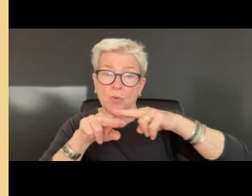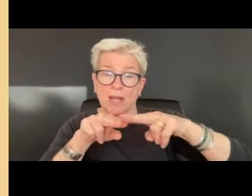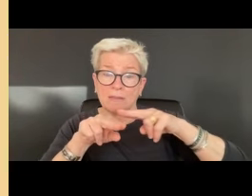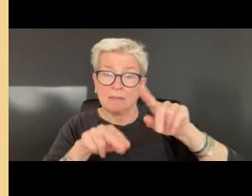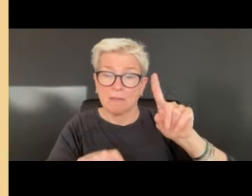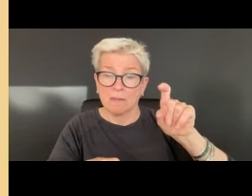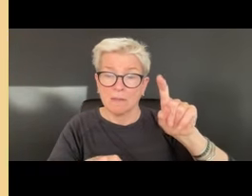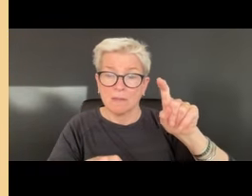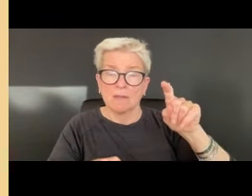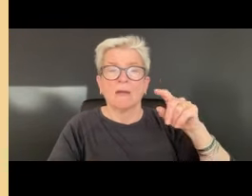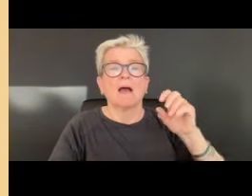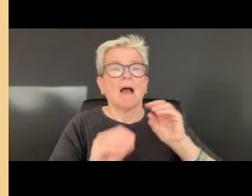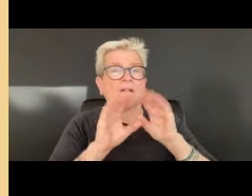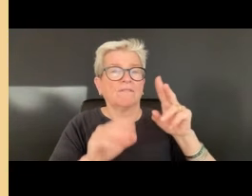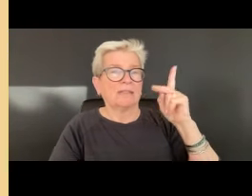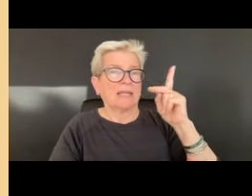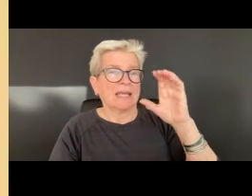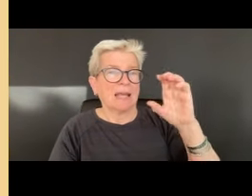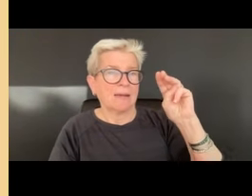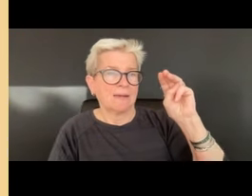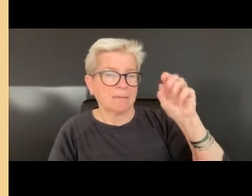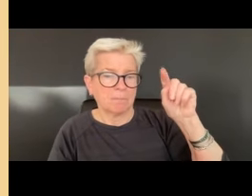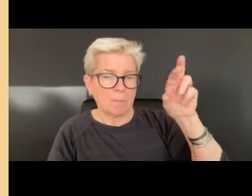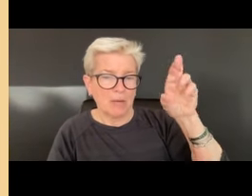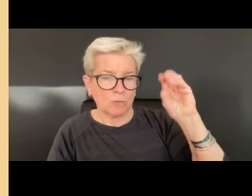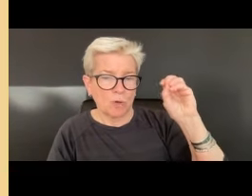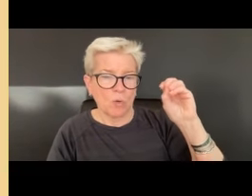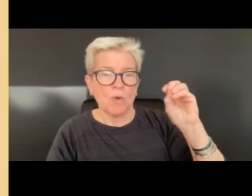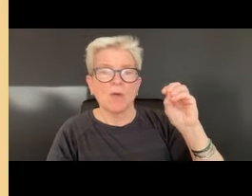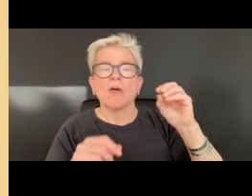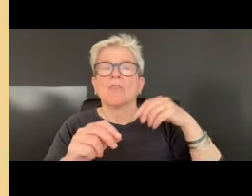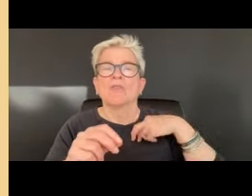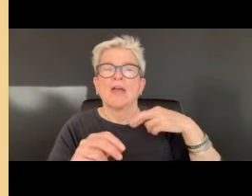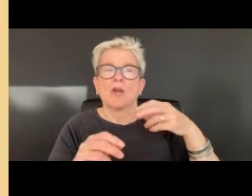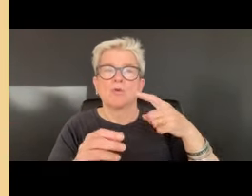Obviously King County Metro is responsible for planning. They do